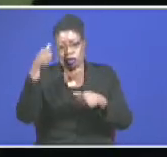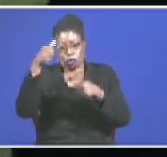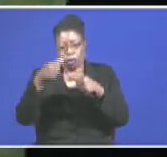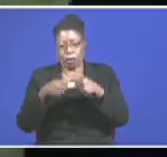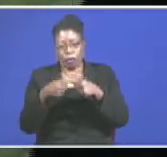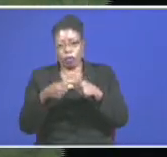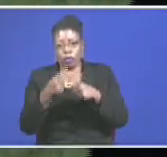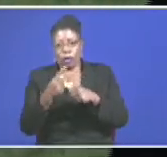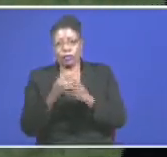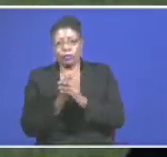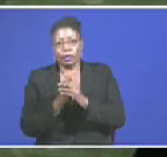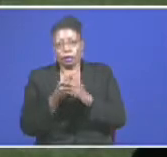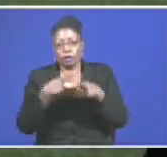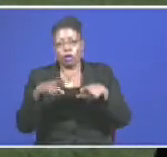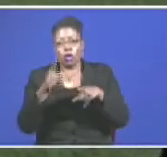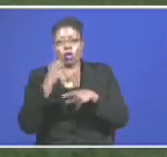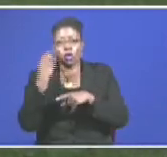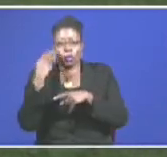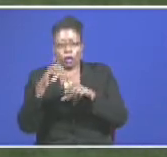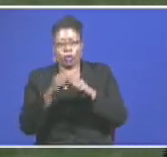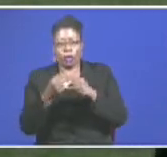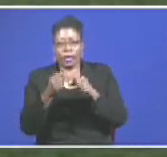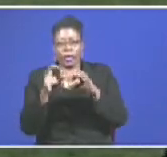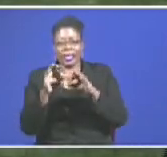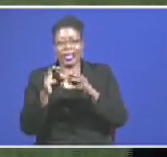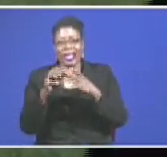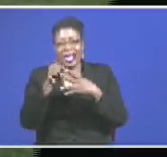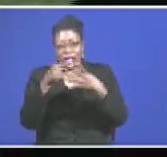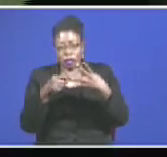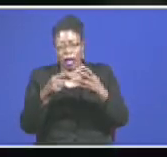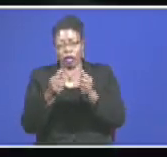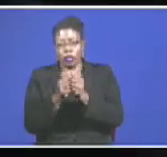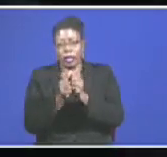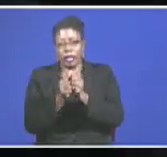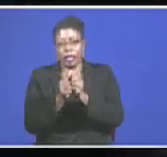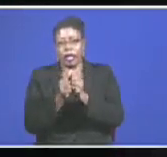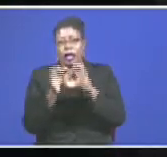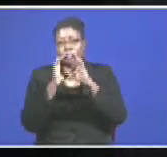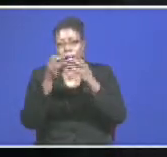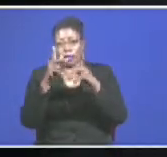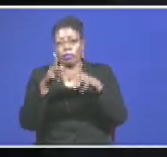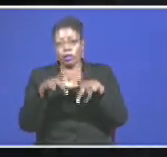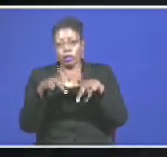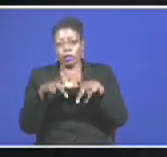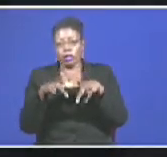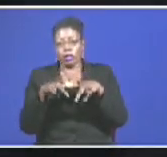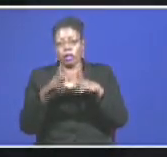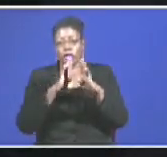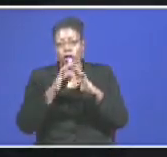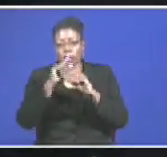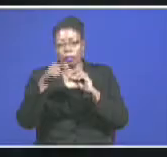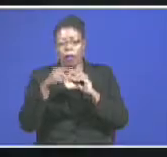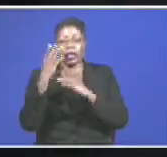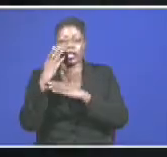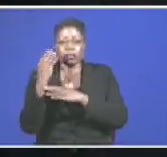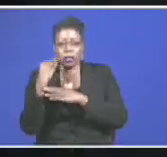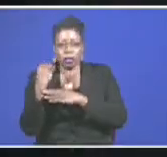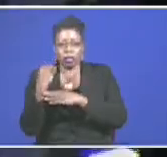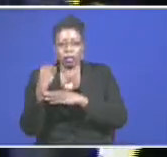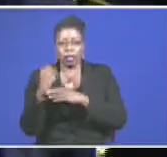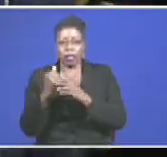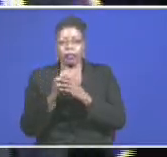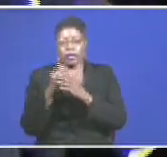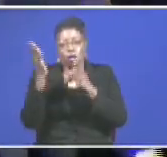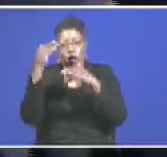home for break and interact with their family members and the people they have interactions with, it should be all positive about their bowl experience, and that finishes with getting a